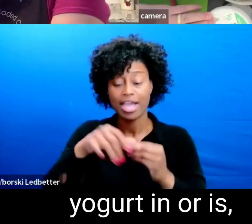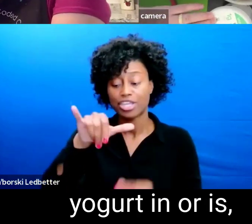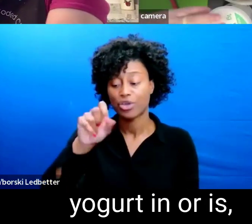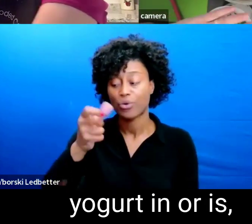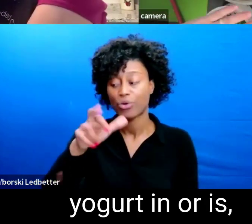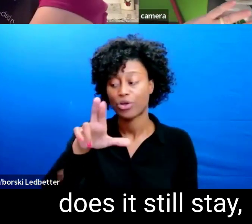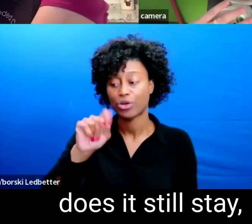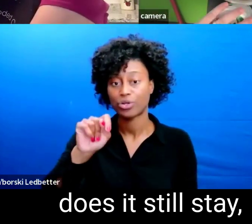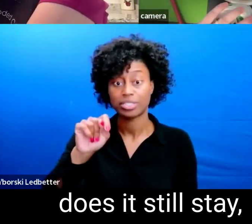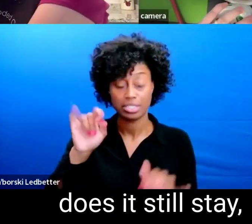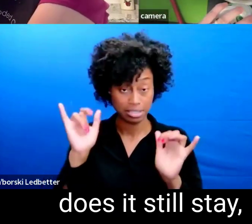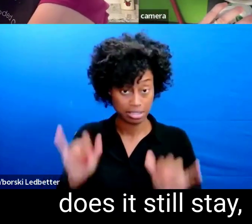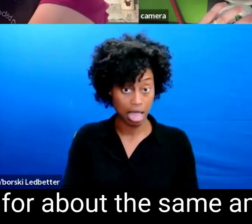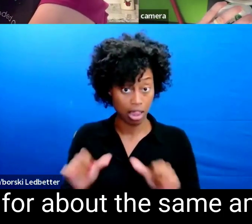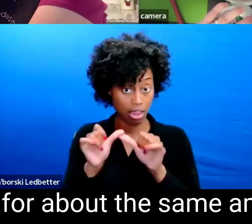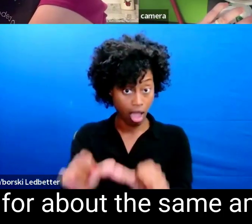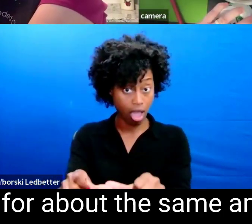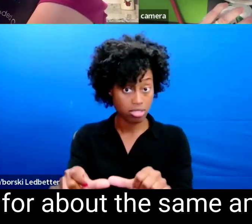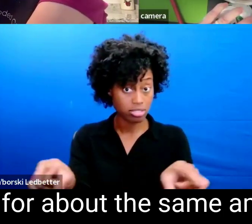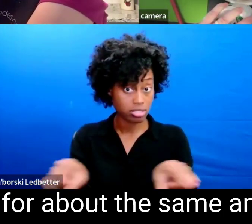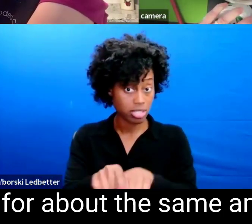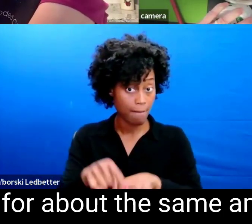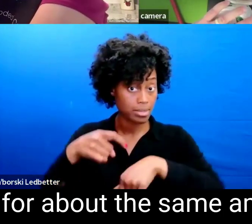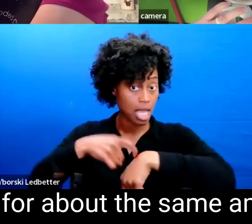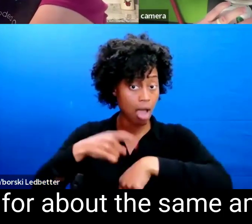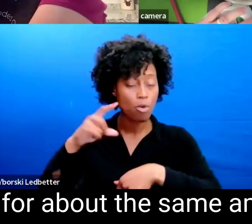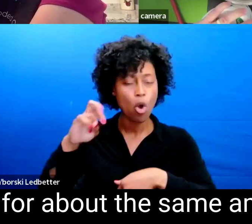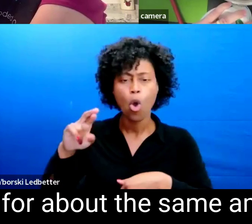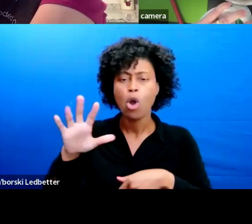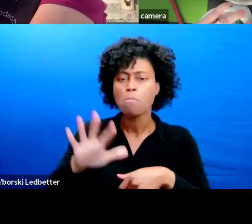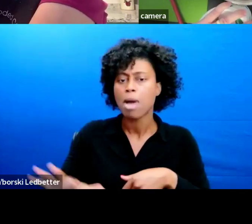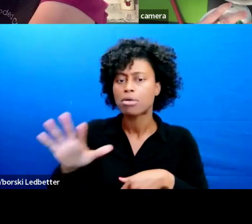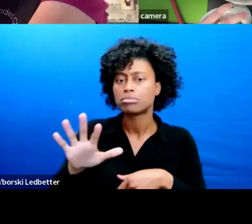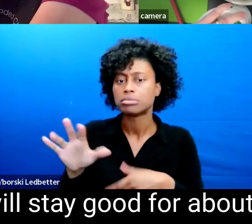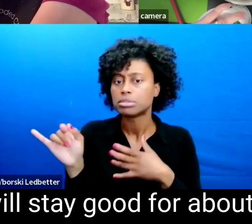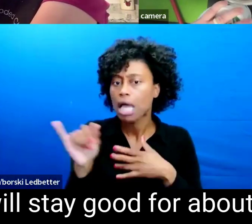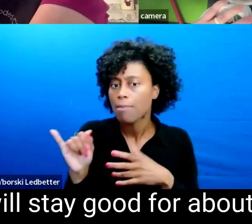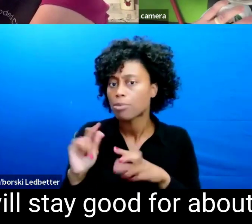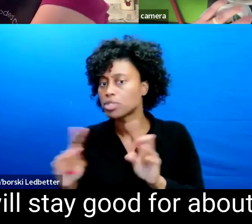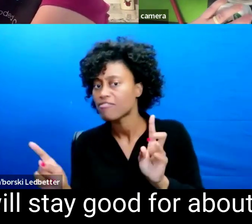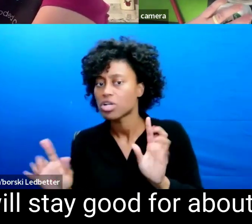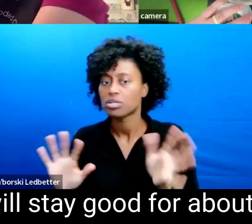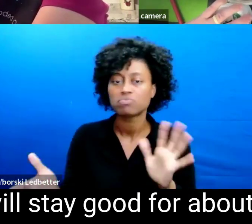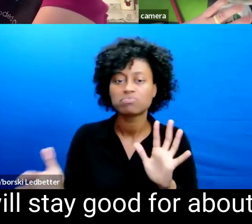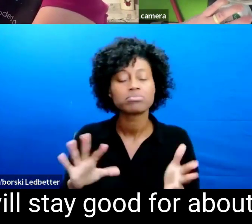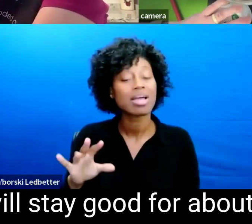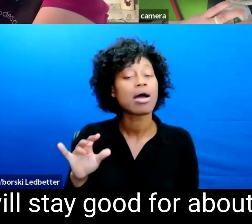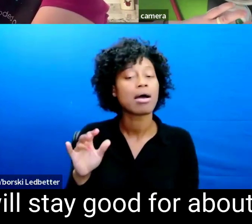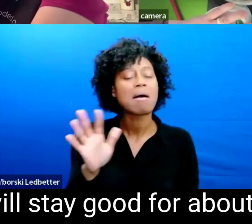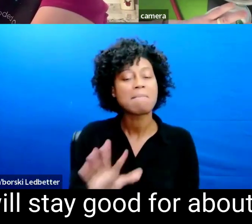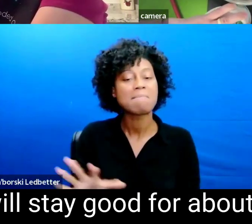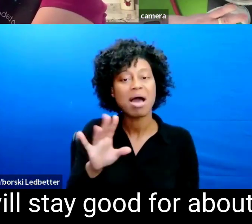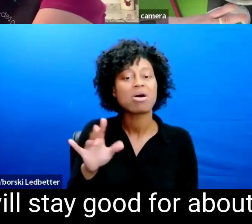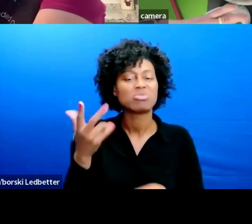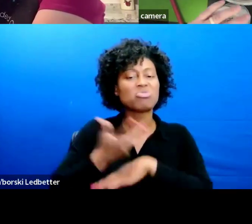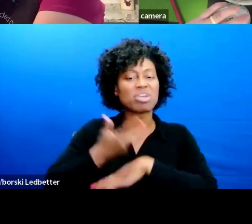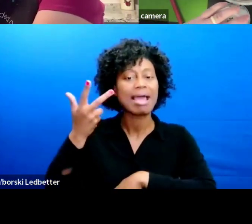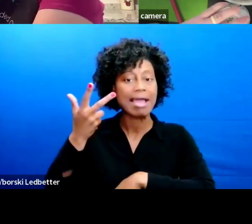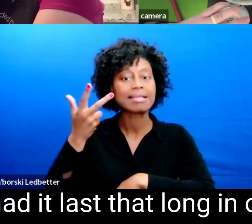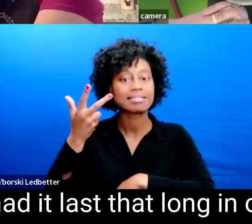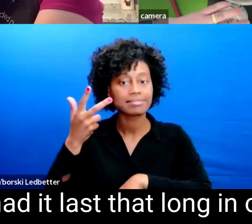in, or does it still stay good for about the same amount of time? It still will stay good for about 3